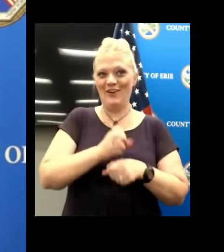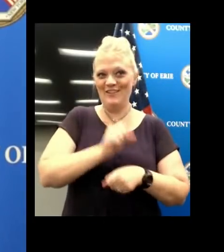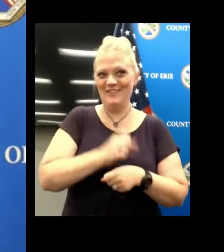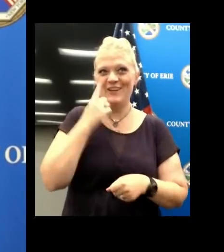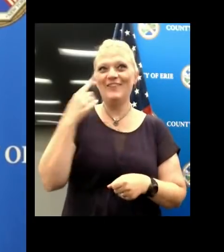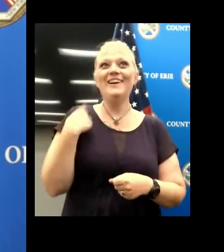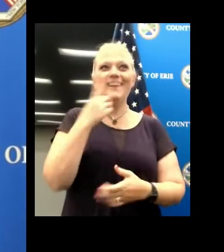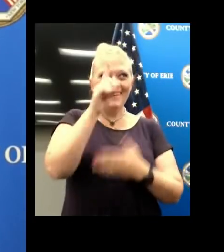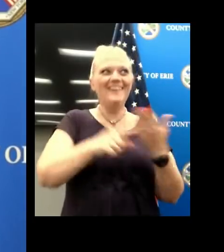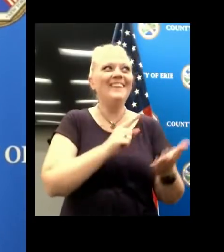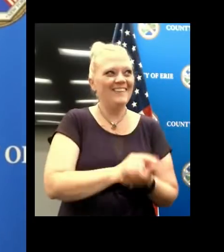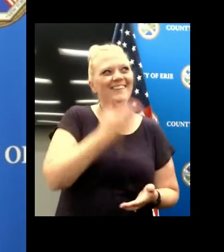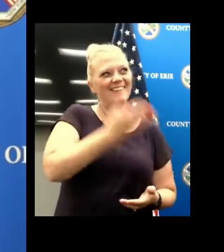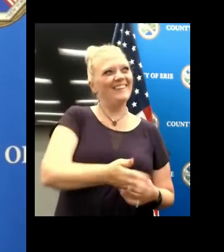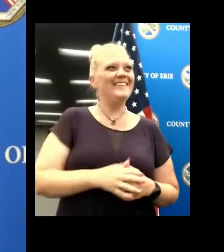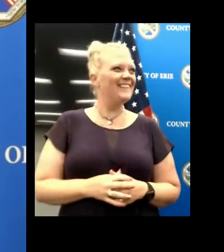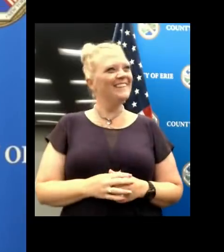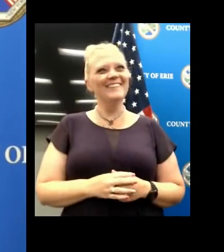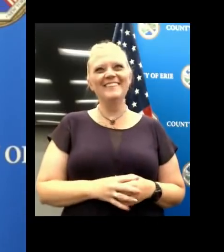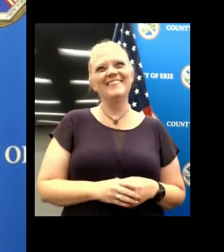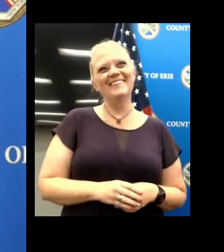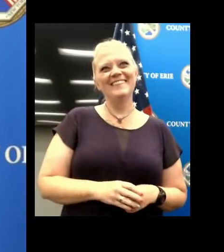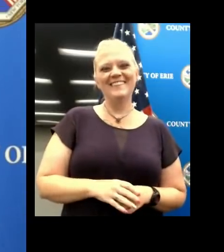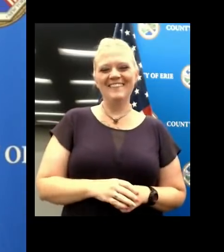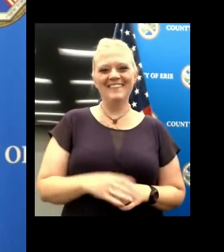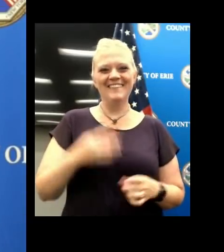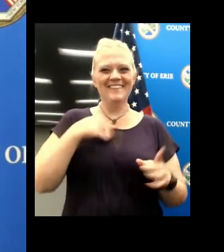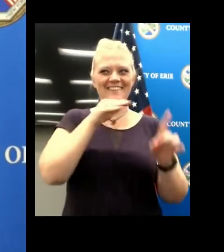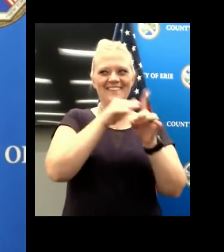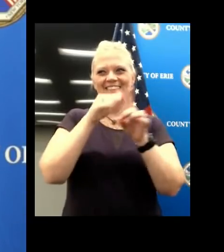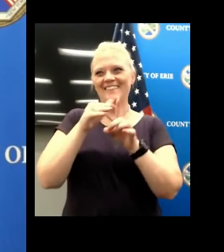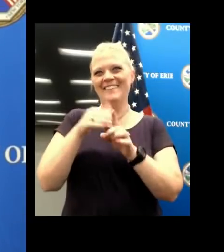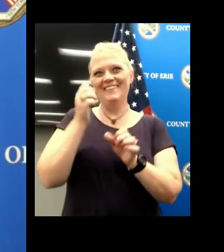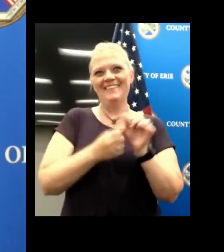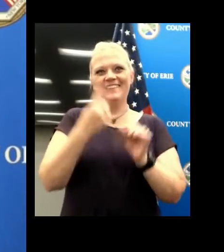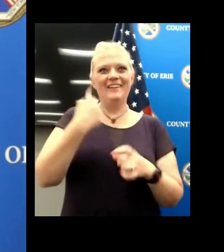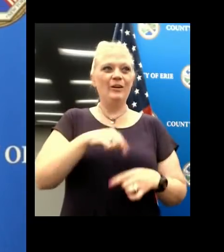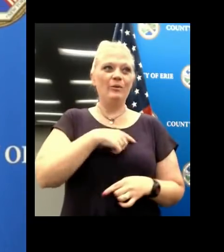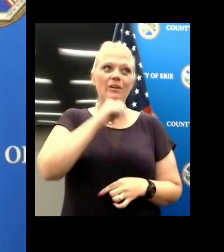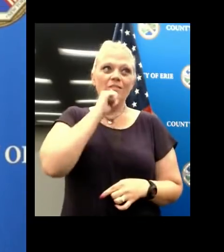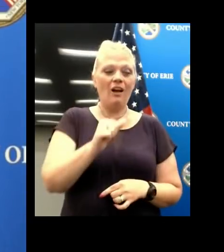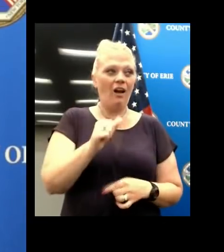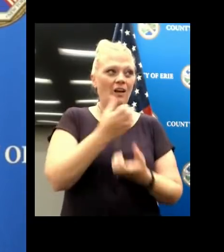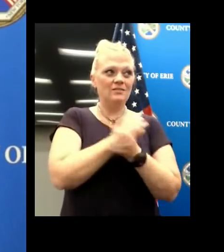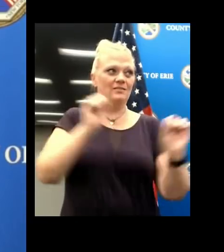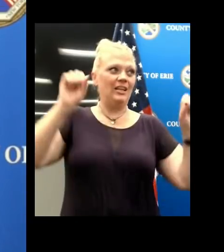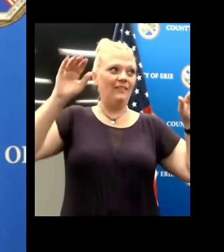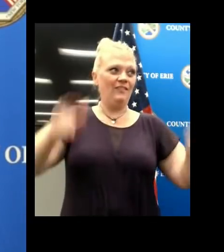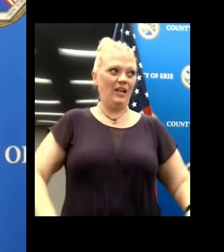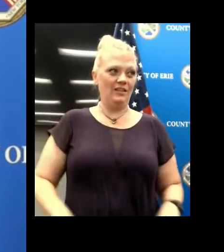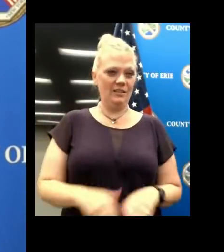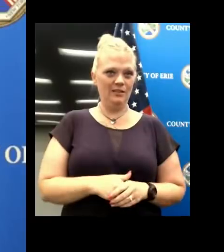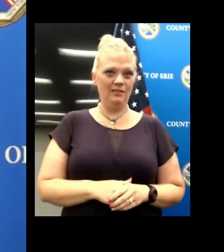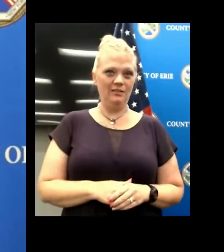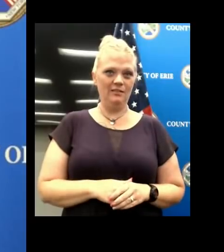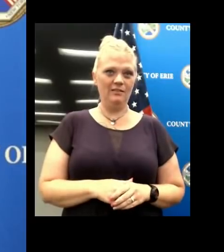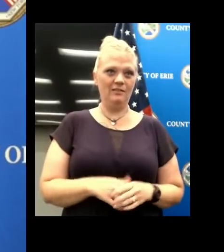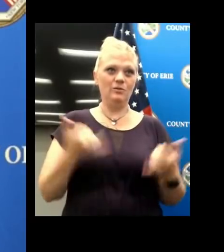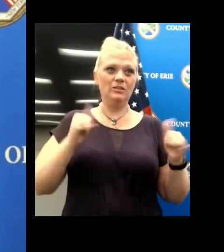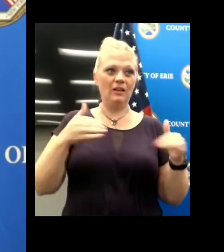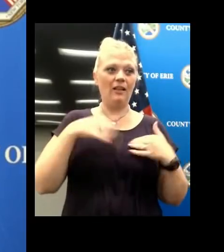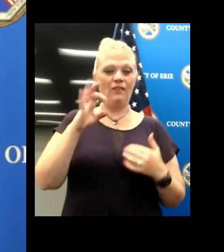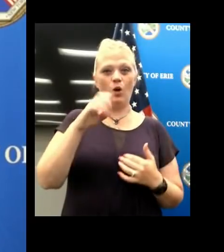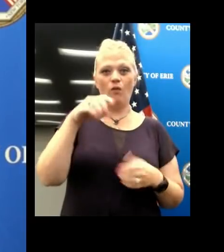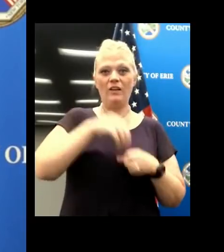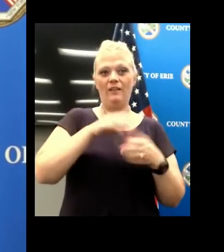hour. Thank you very much. And I want to remind everybody that we are not out of the woods yet. We still have COVID in our